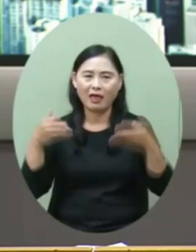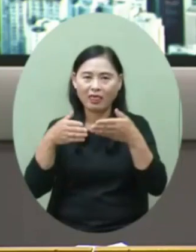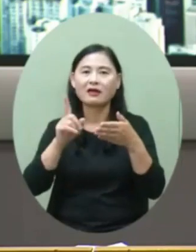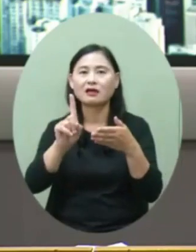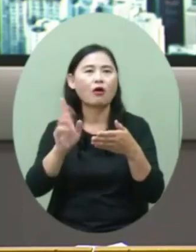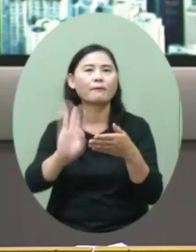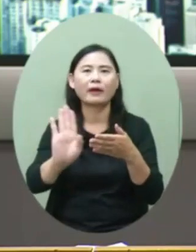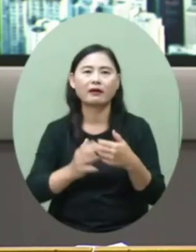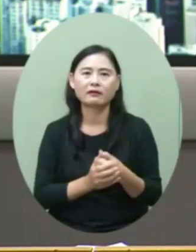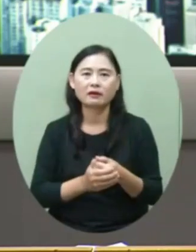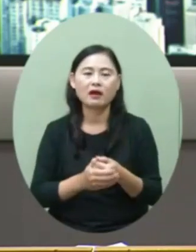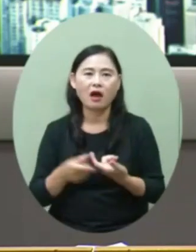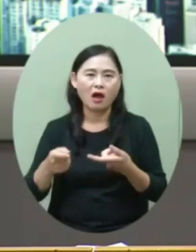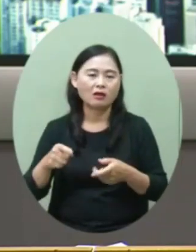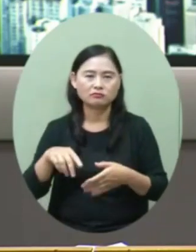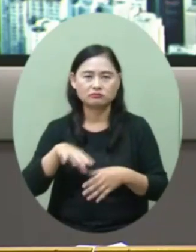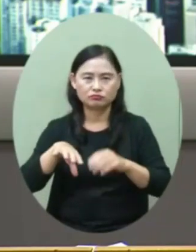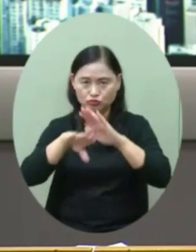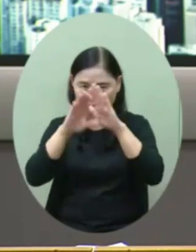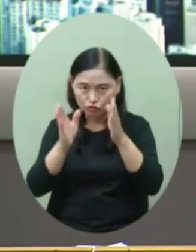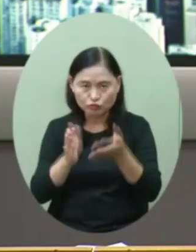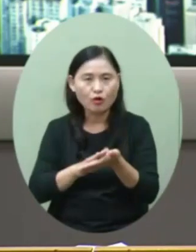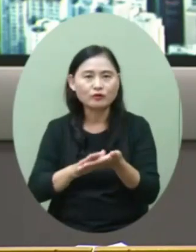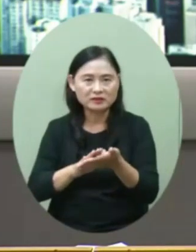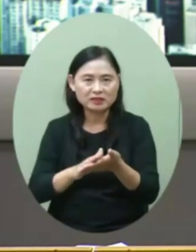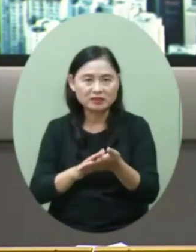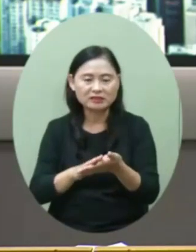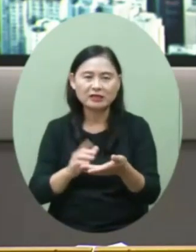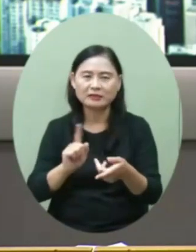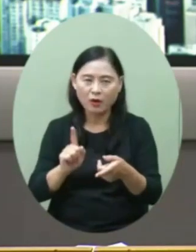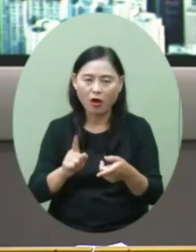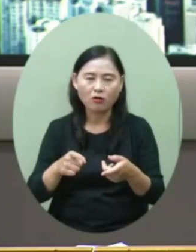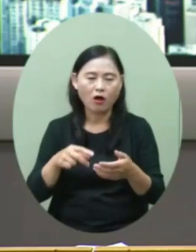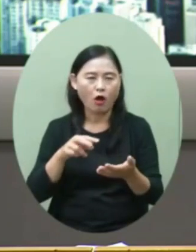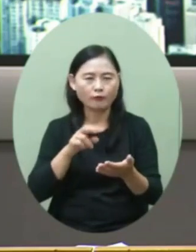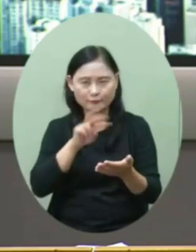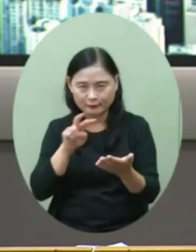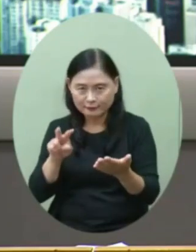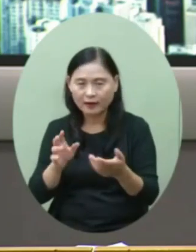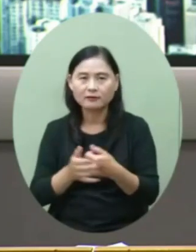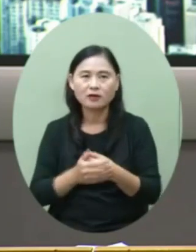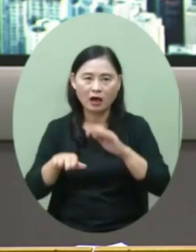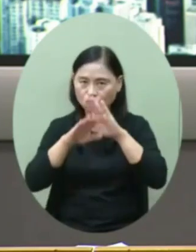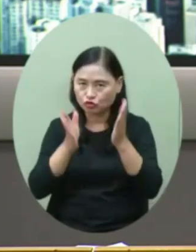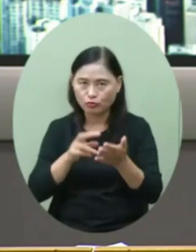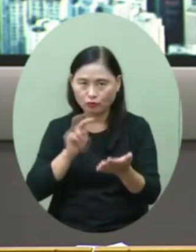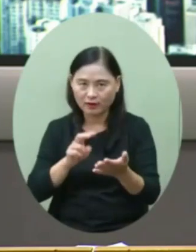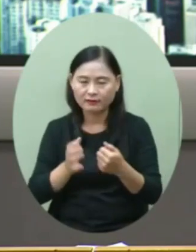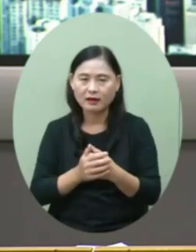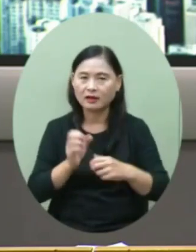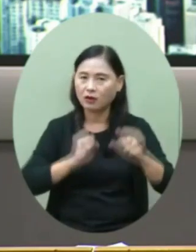the chanting of a slogan, because when we decide whether someone has committed offense, we don't just look at one single element, we look at